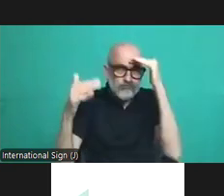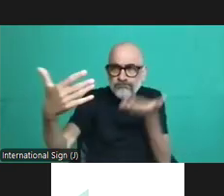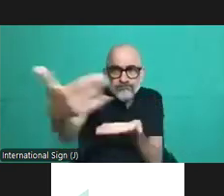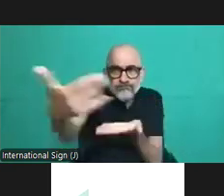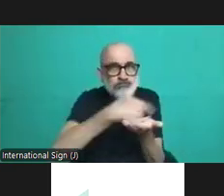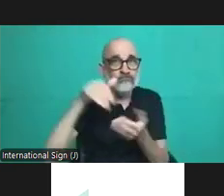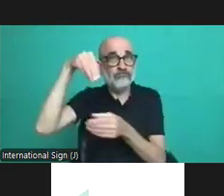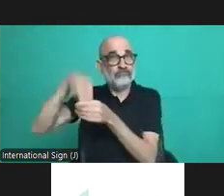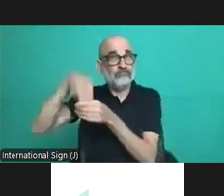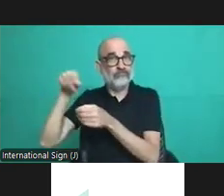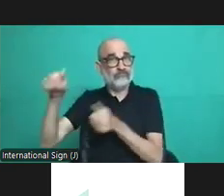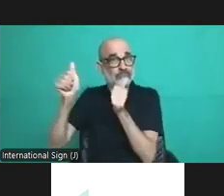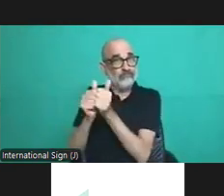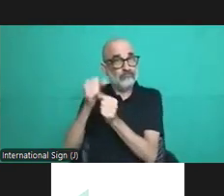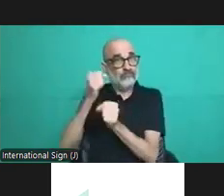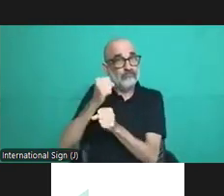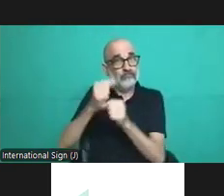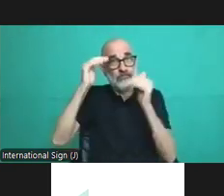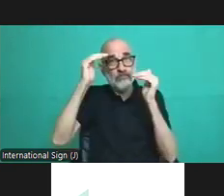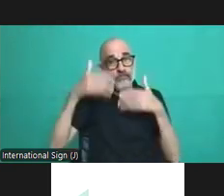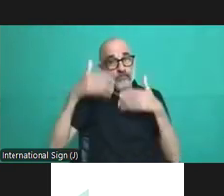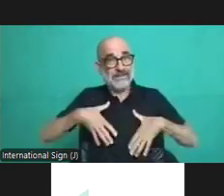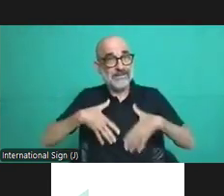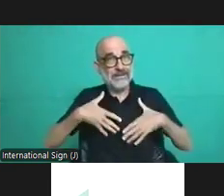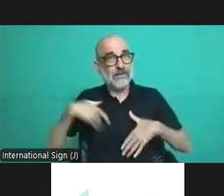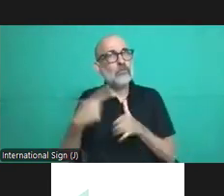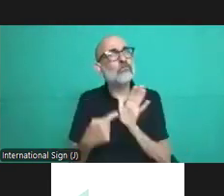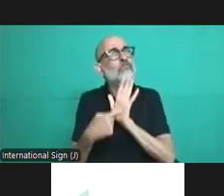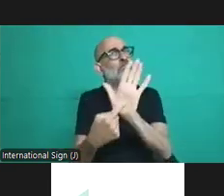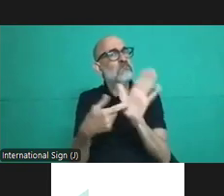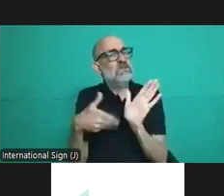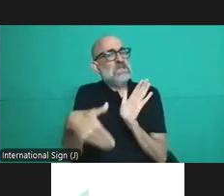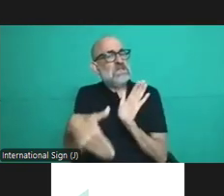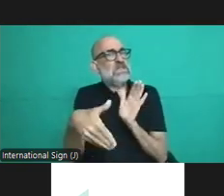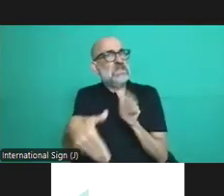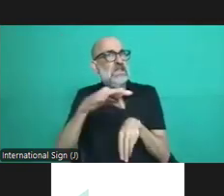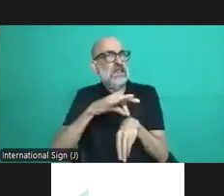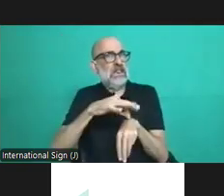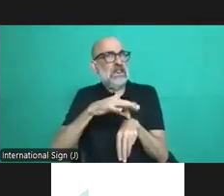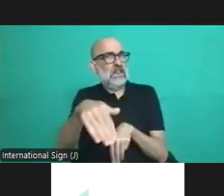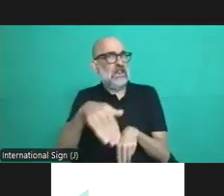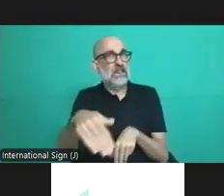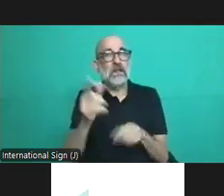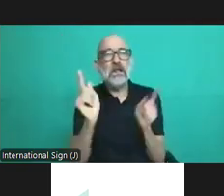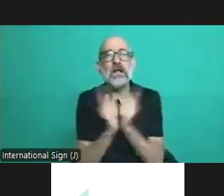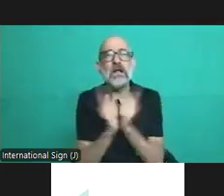Really the conceptual framework and the result of the exercise that had been done in